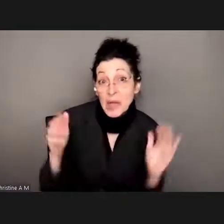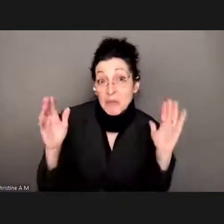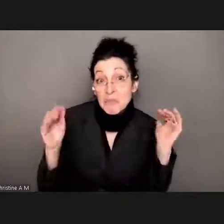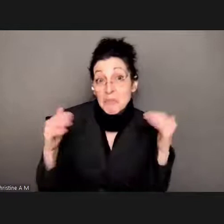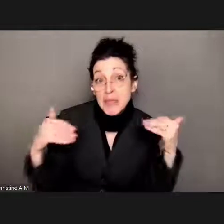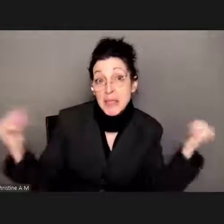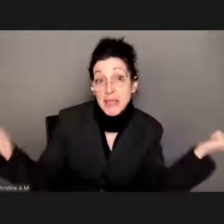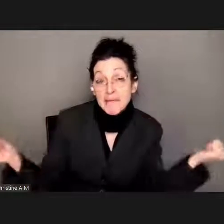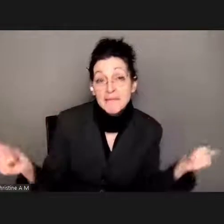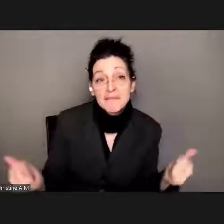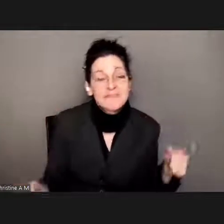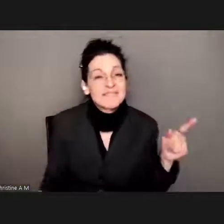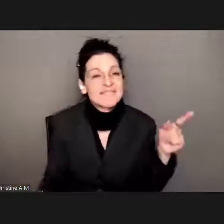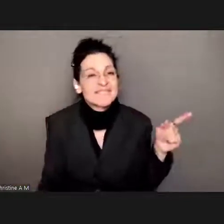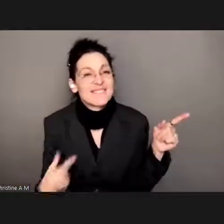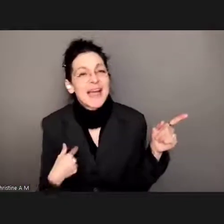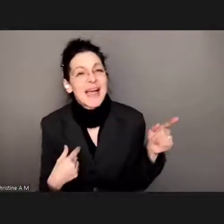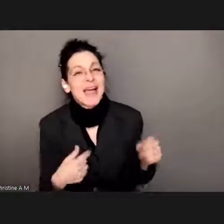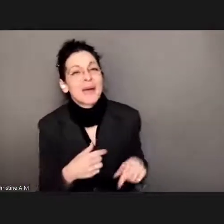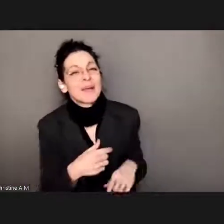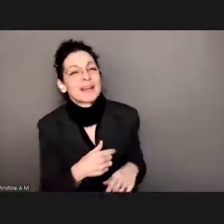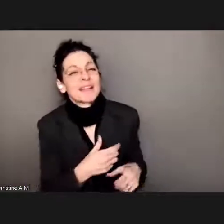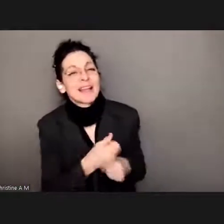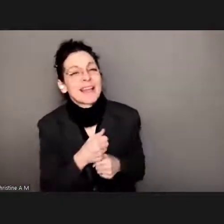I'll go get Ivy. Cool.